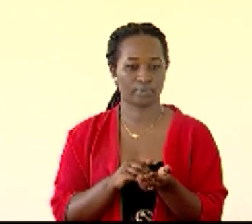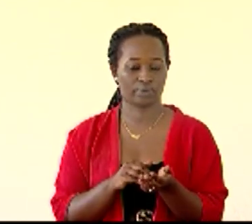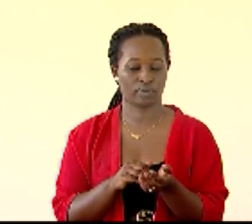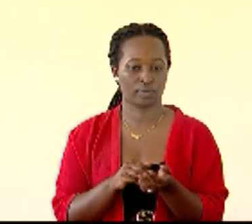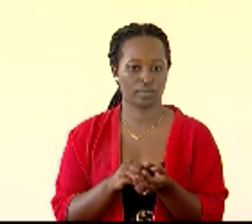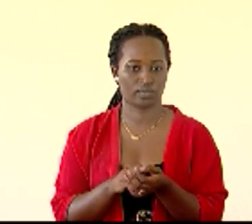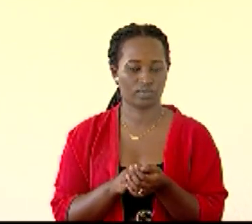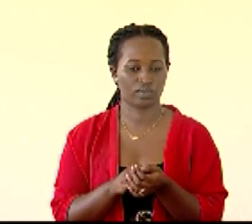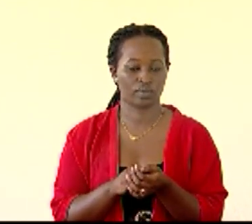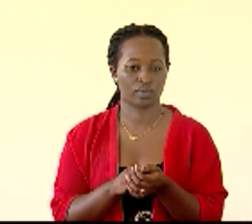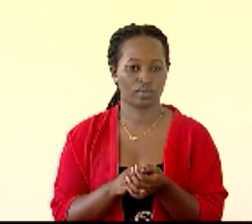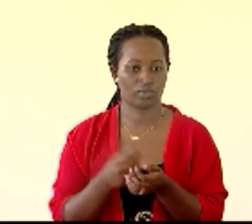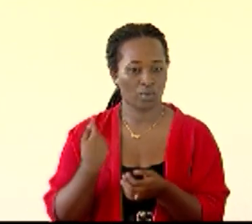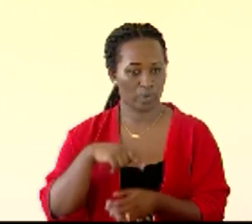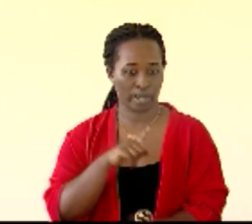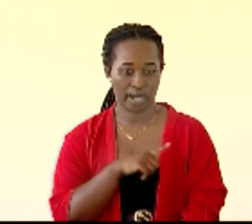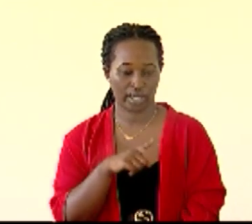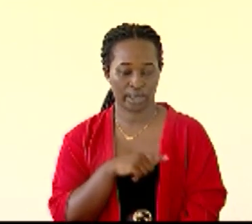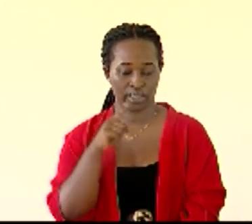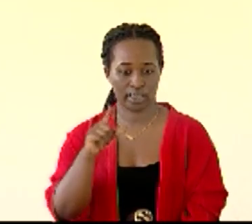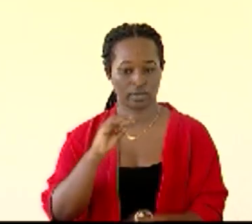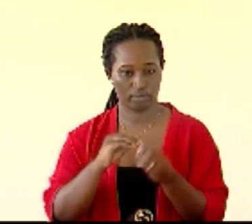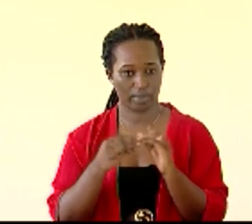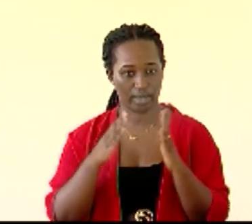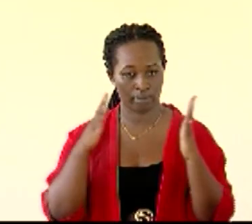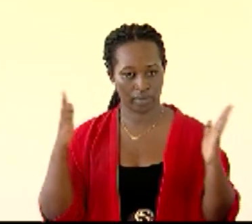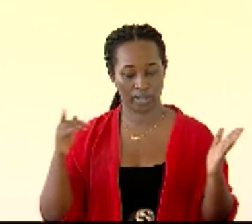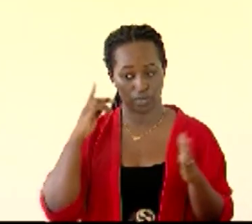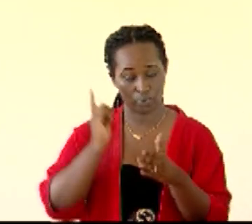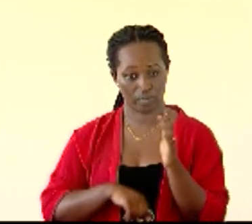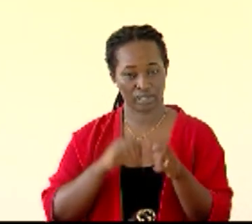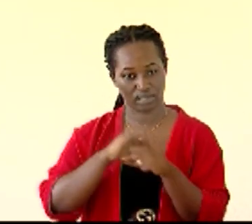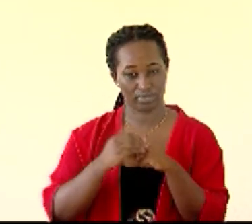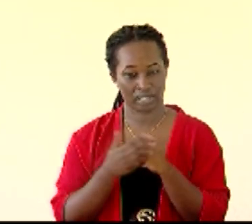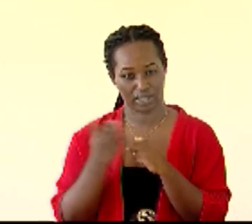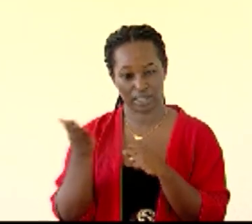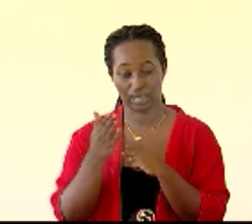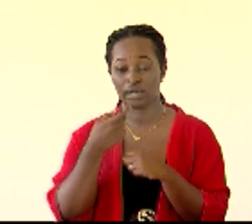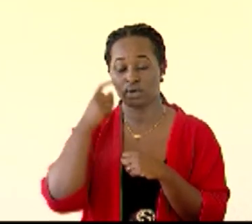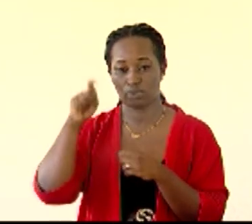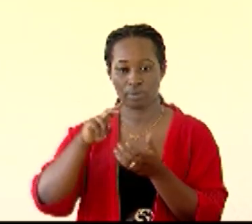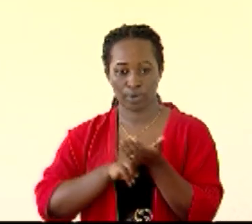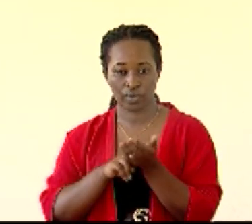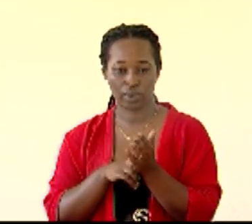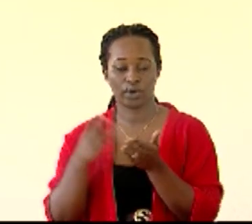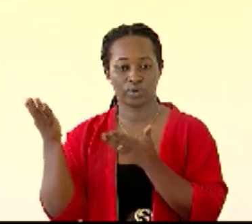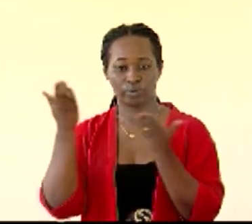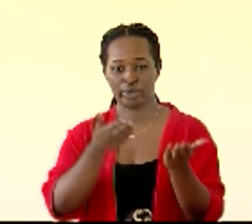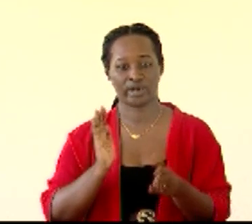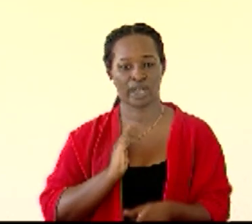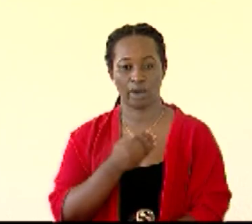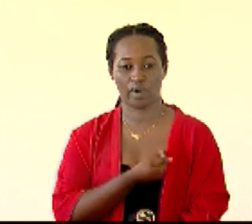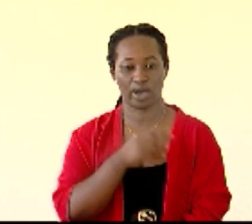Interestingly, we are lucky that a greater part of what is embedded here shall be used to bring our